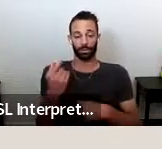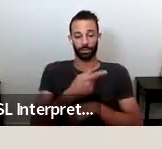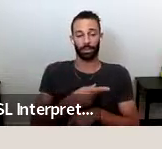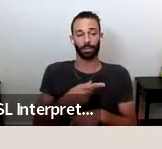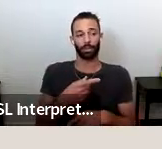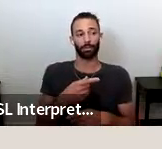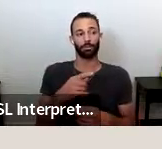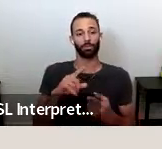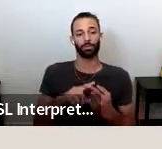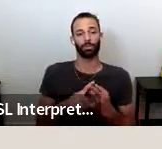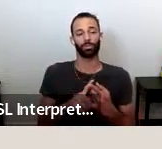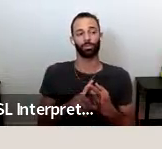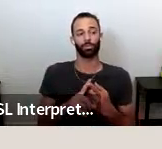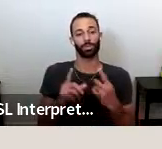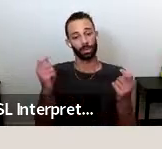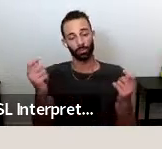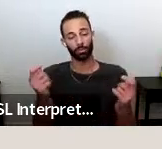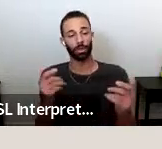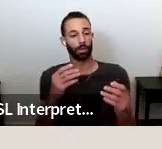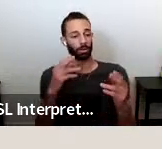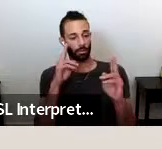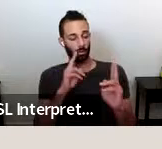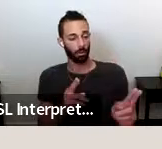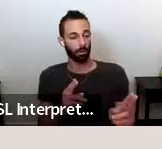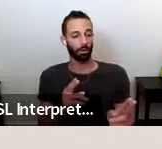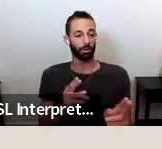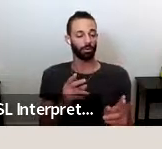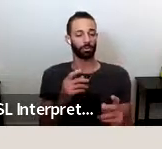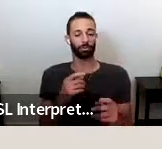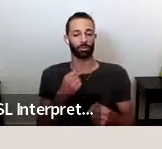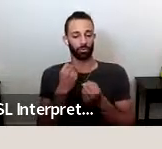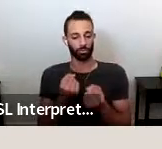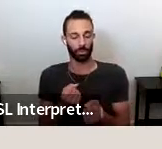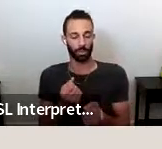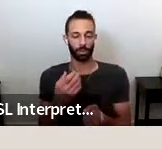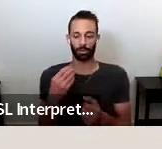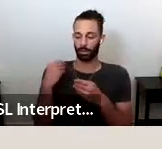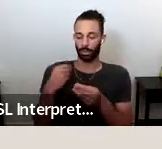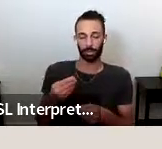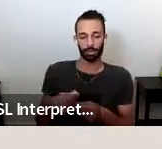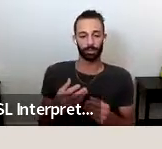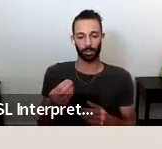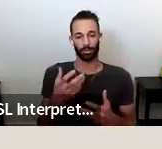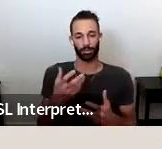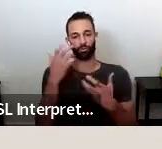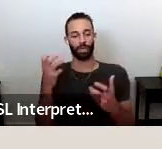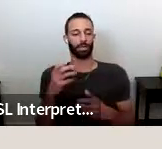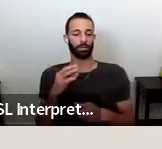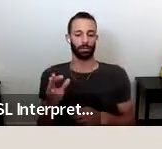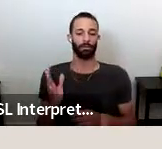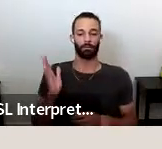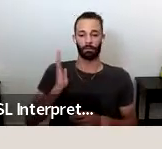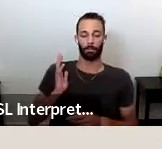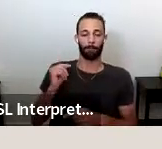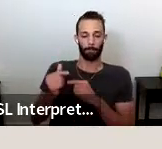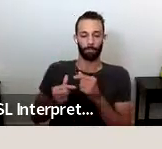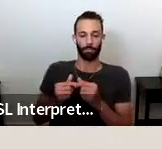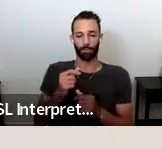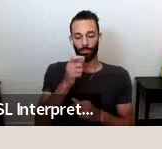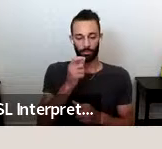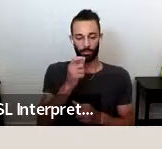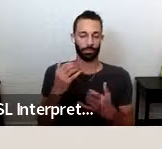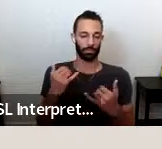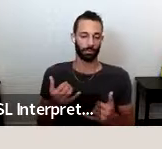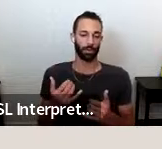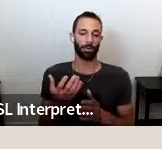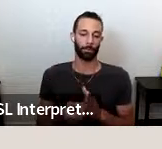resiliency and legacy and rage of our ancestors and folks that have passed on. This really is a day